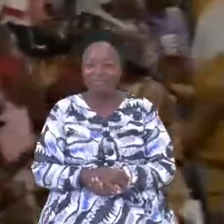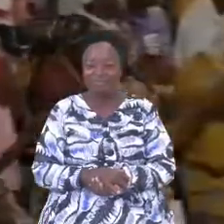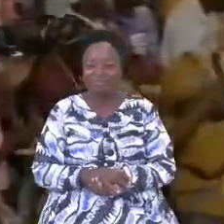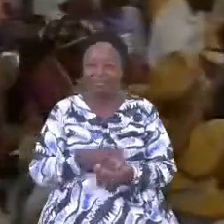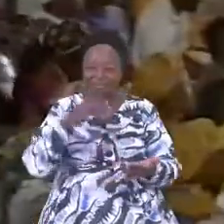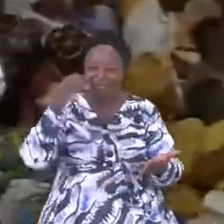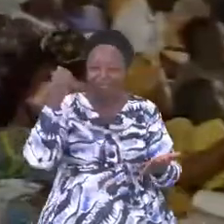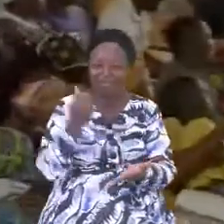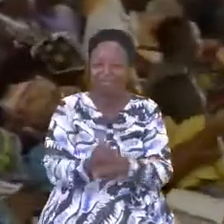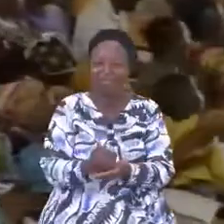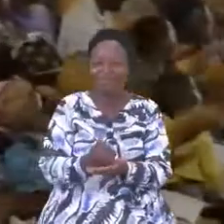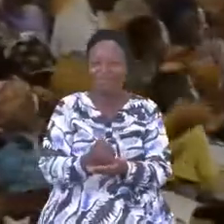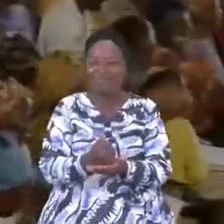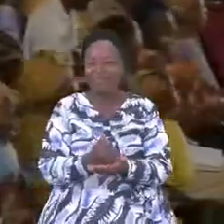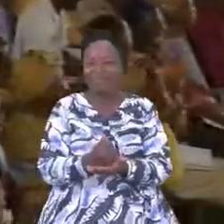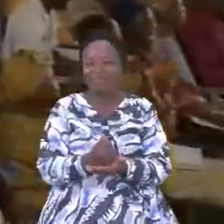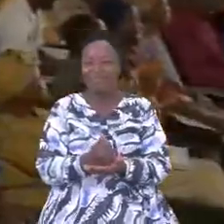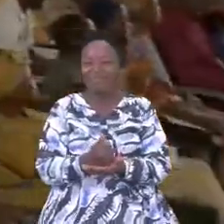Amen.